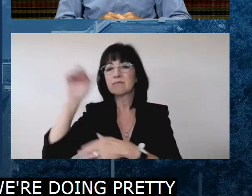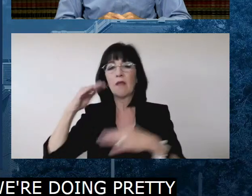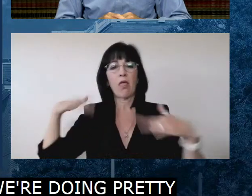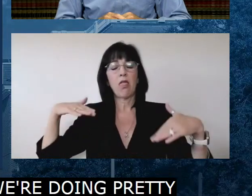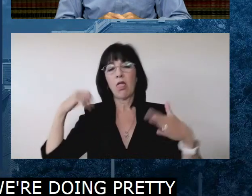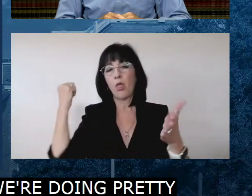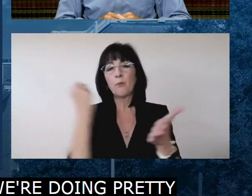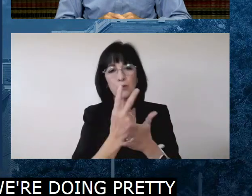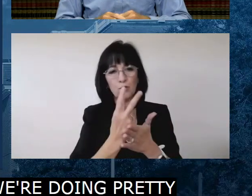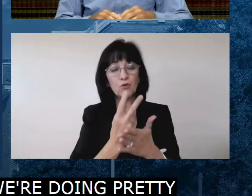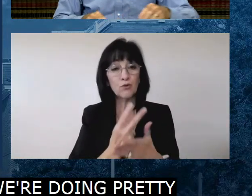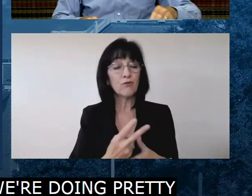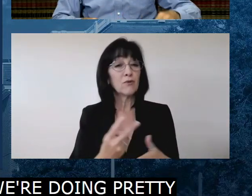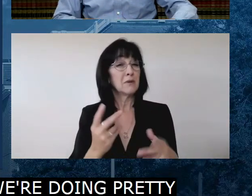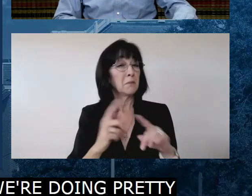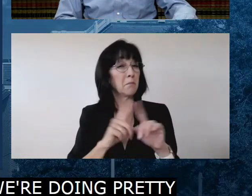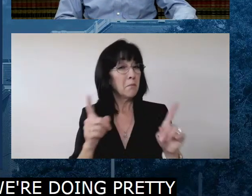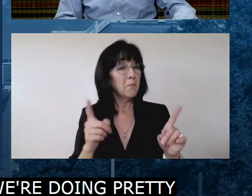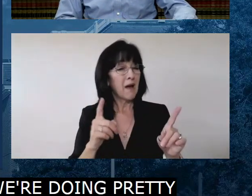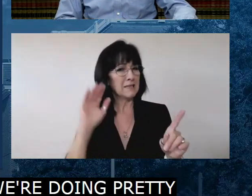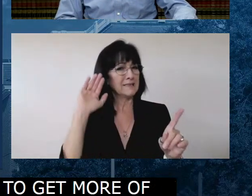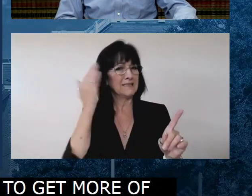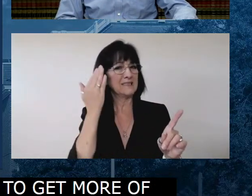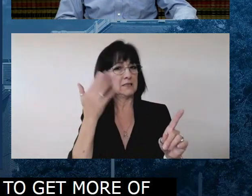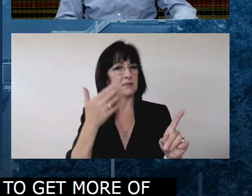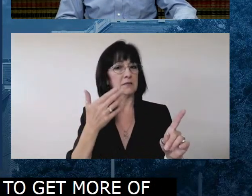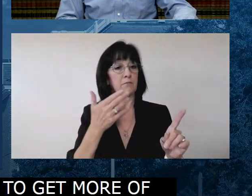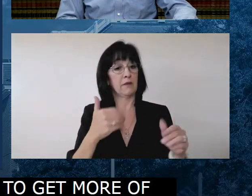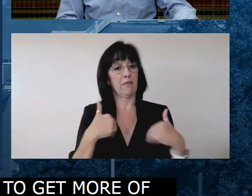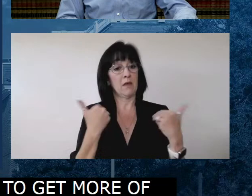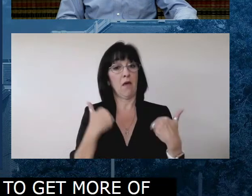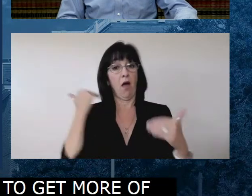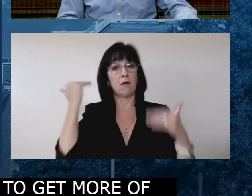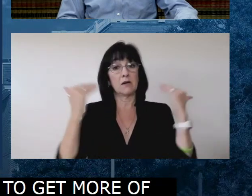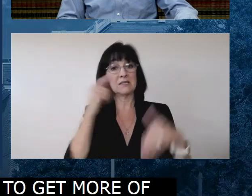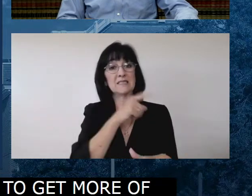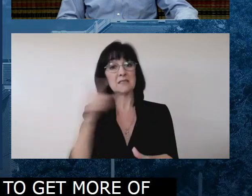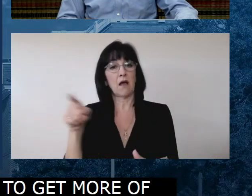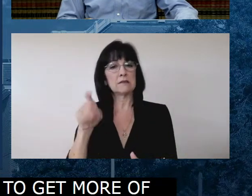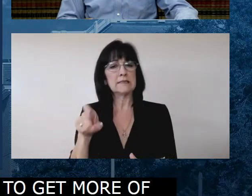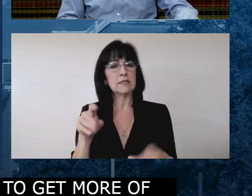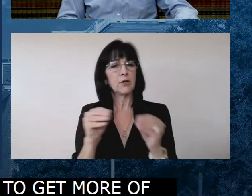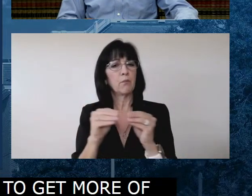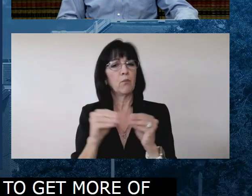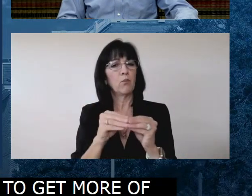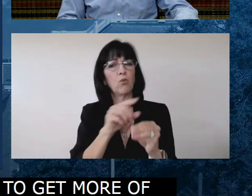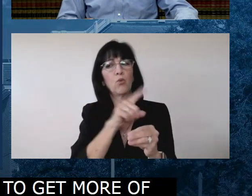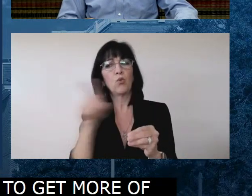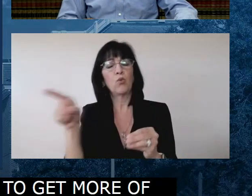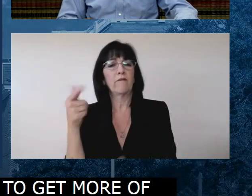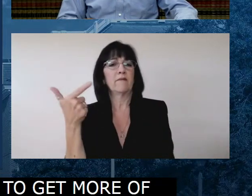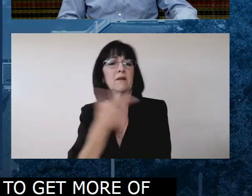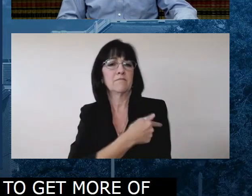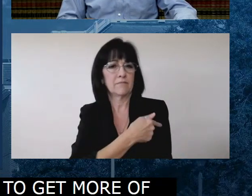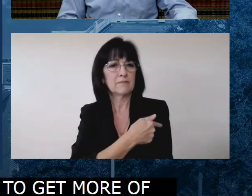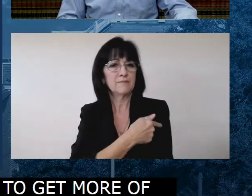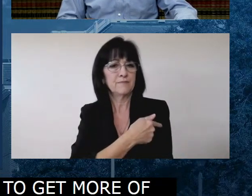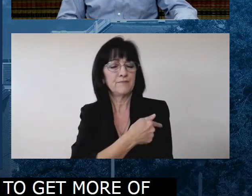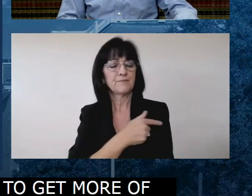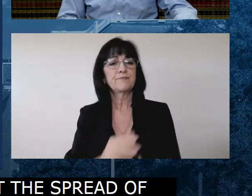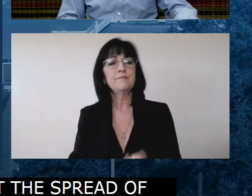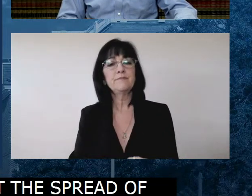young adults vaccinated. So looking at the spread of COVID-19 and the Delta variant in